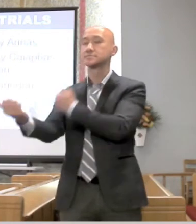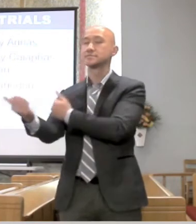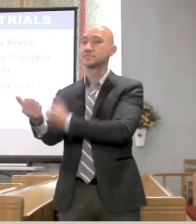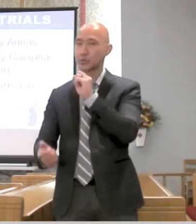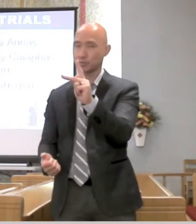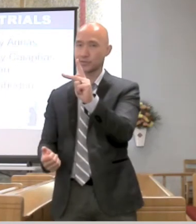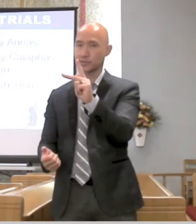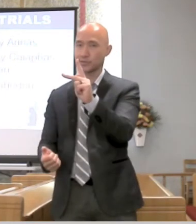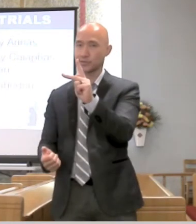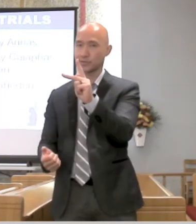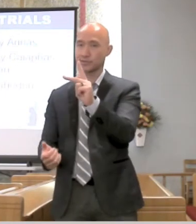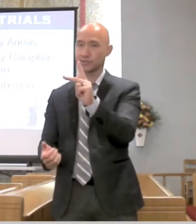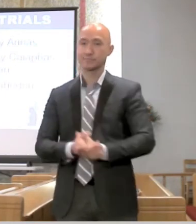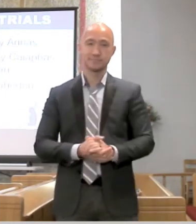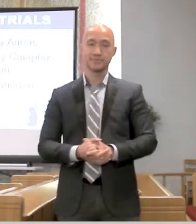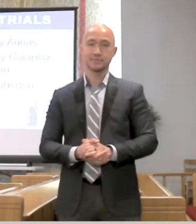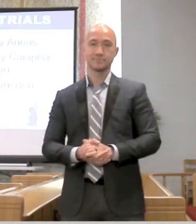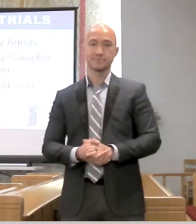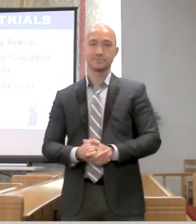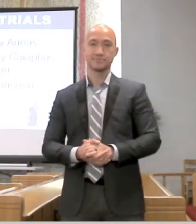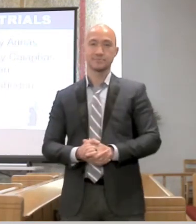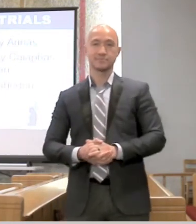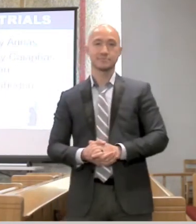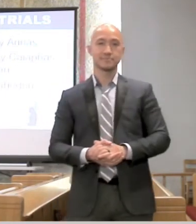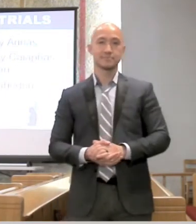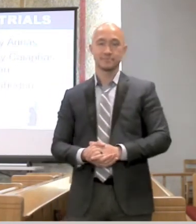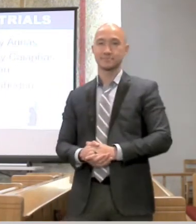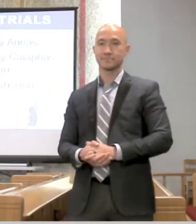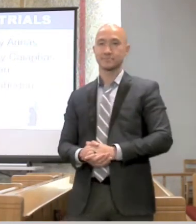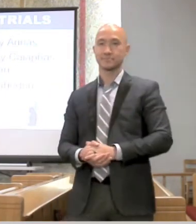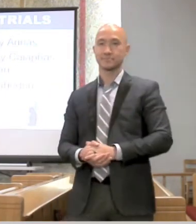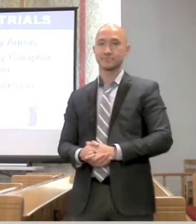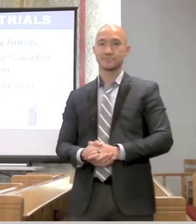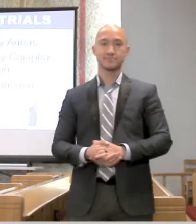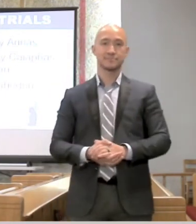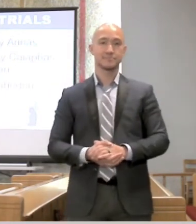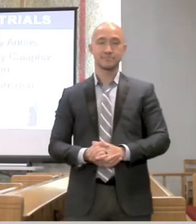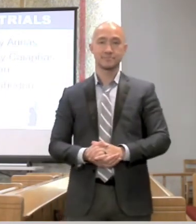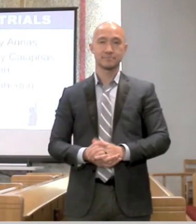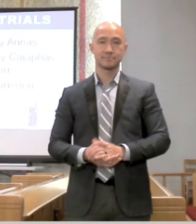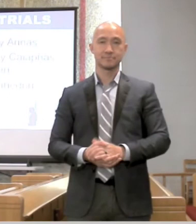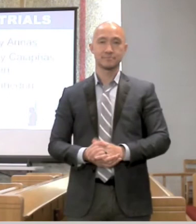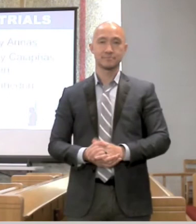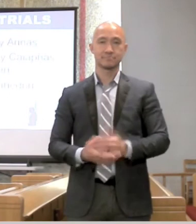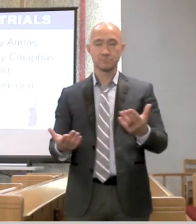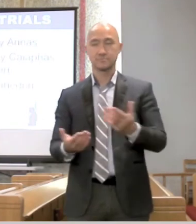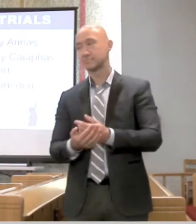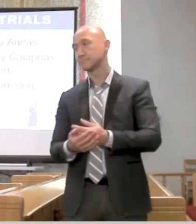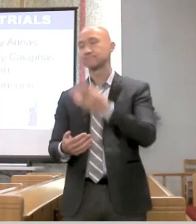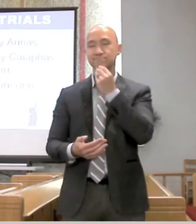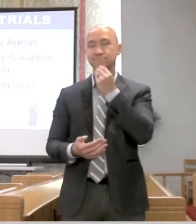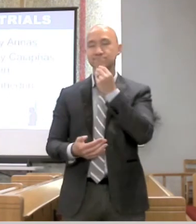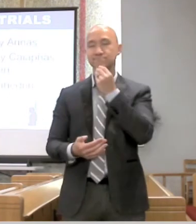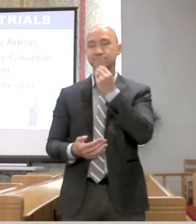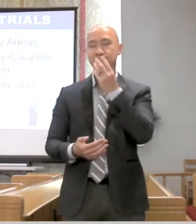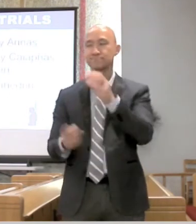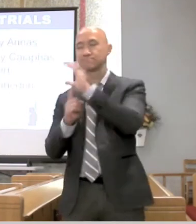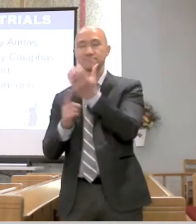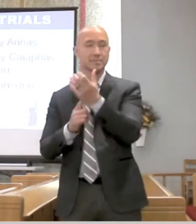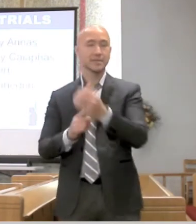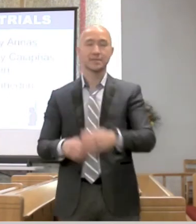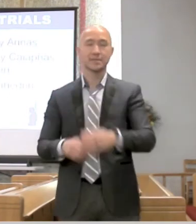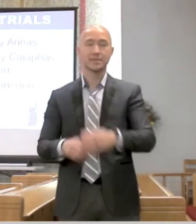3 stages of Roman trials. They kind of drew up some political charges to bring up before Pilate